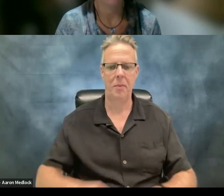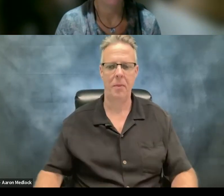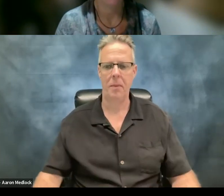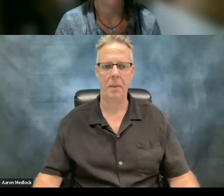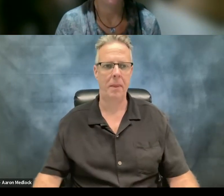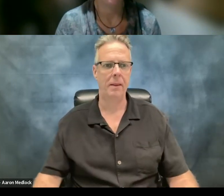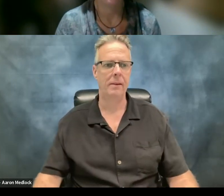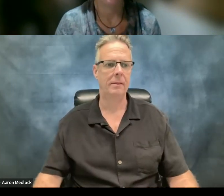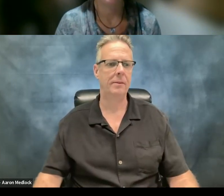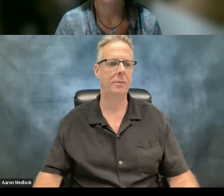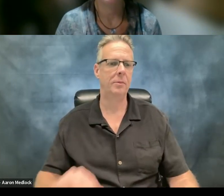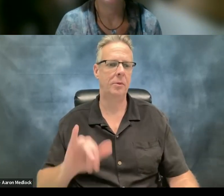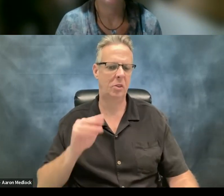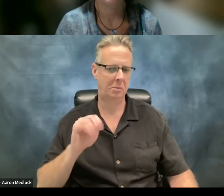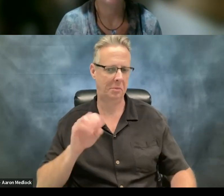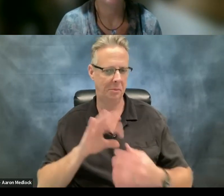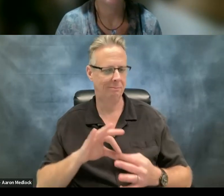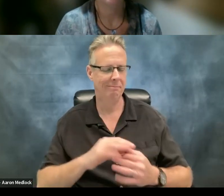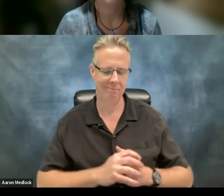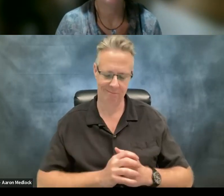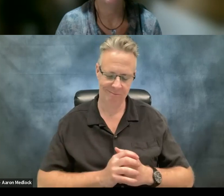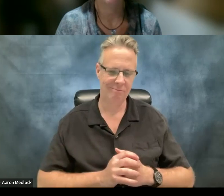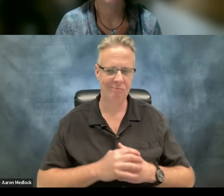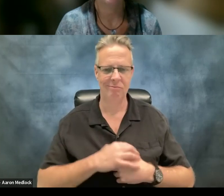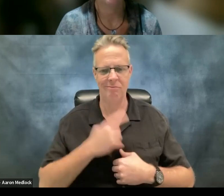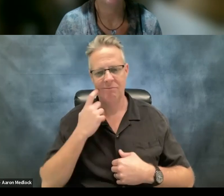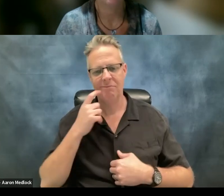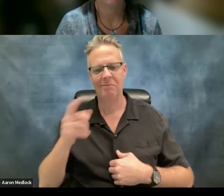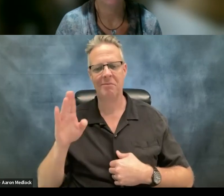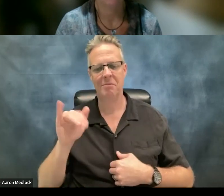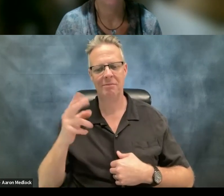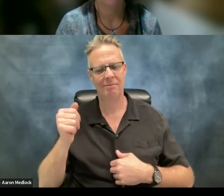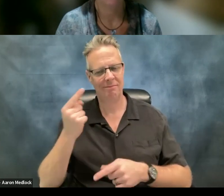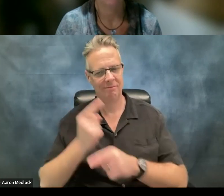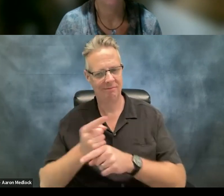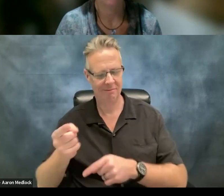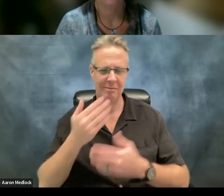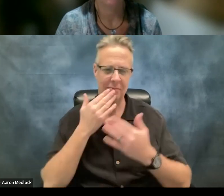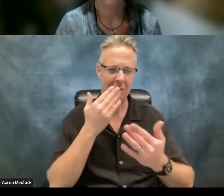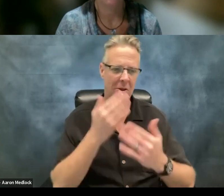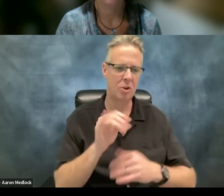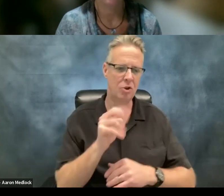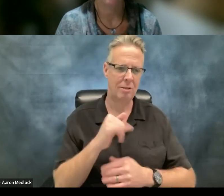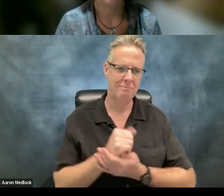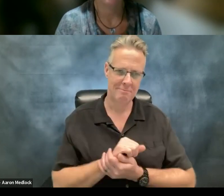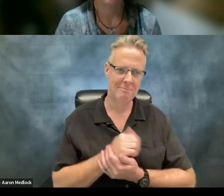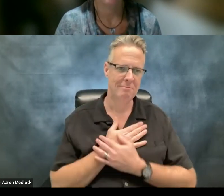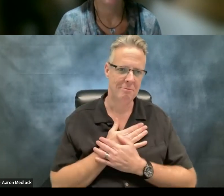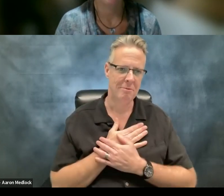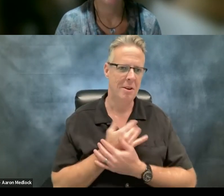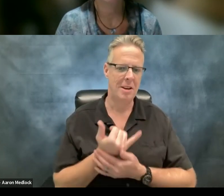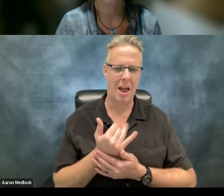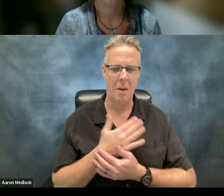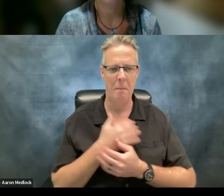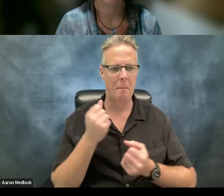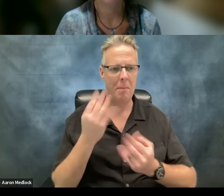As ever, all I can do here is echo what Vipasha said. Jerry, thank you so much. My chat box is being flooded with